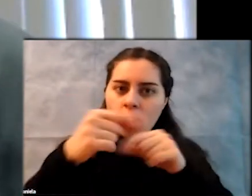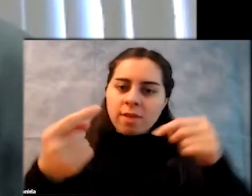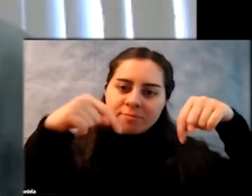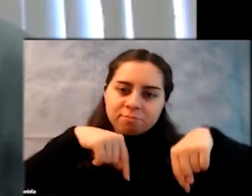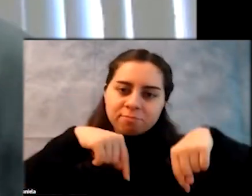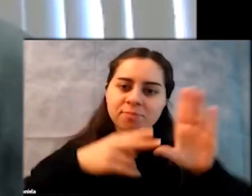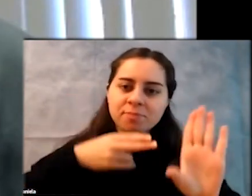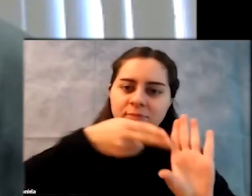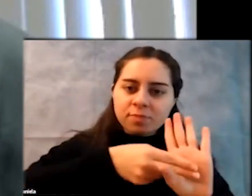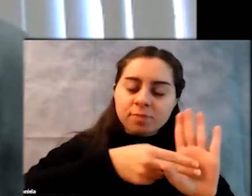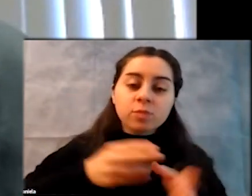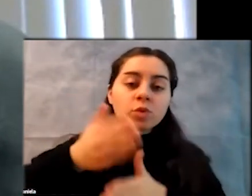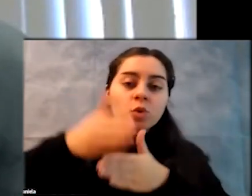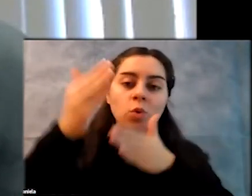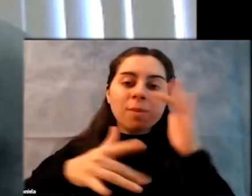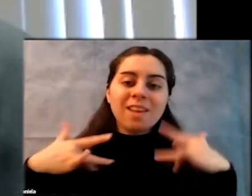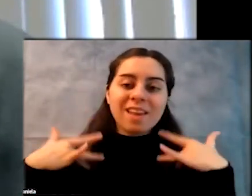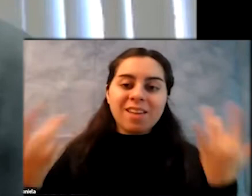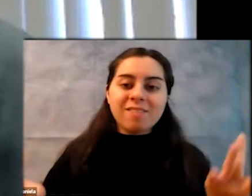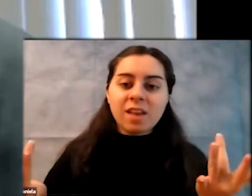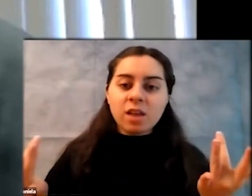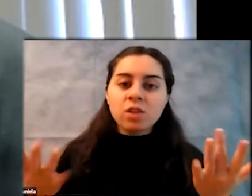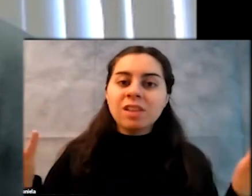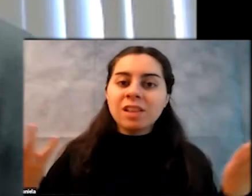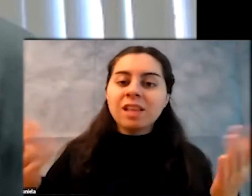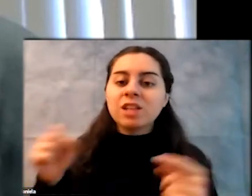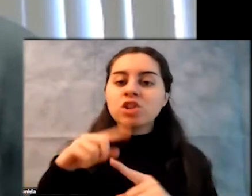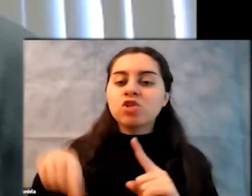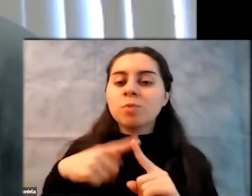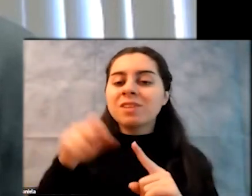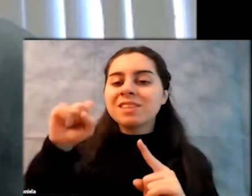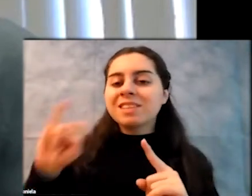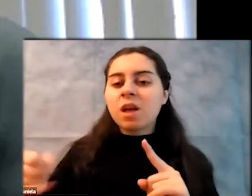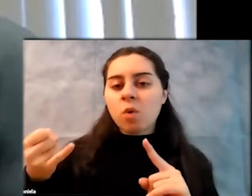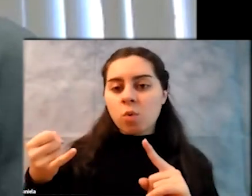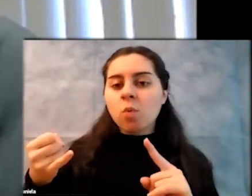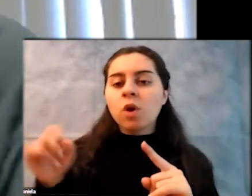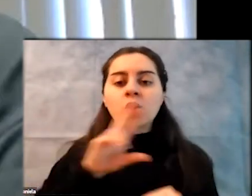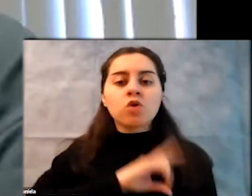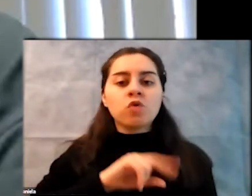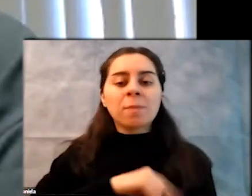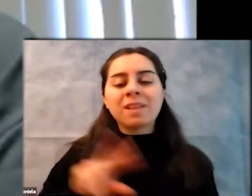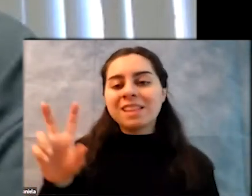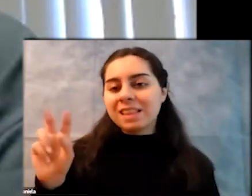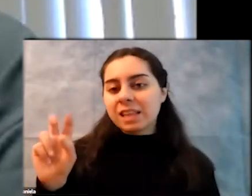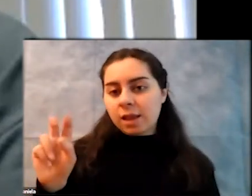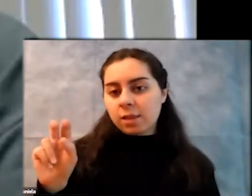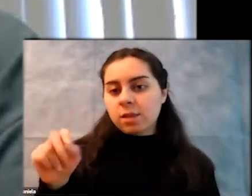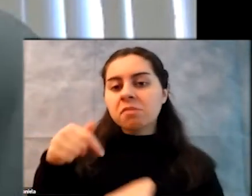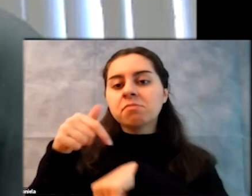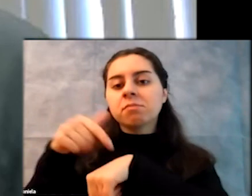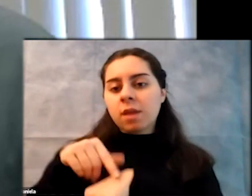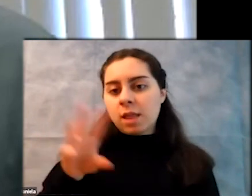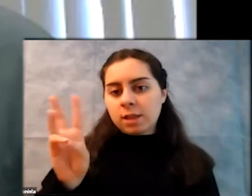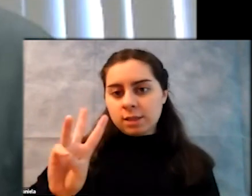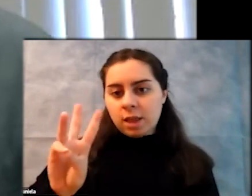our final Body Mix event, the Third Foundation of San Juan, on November 30th, also at 6 p.m.